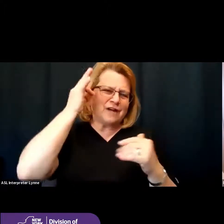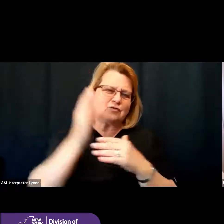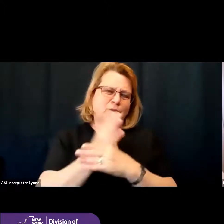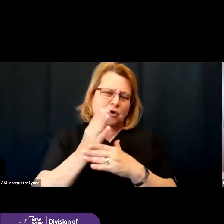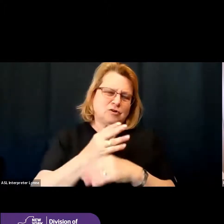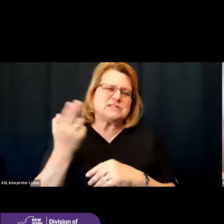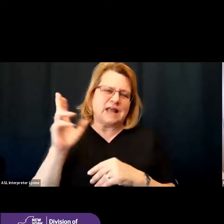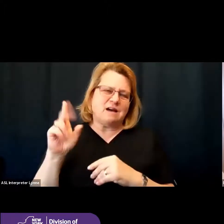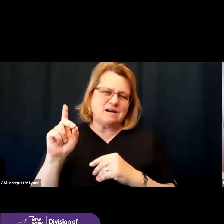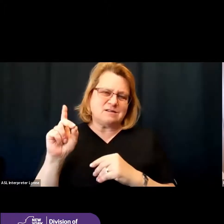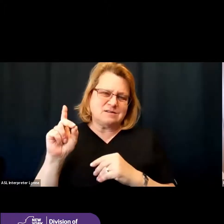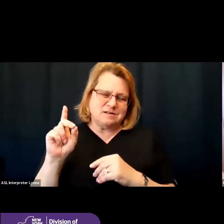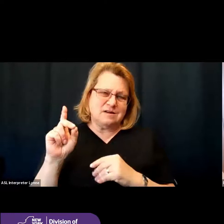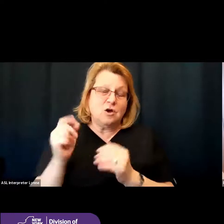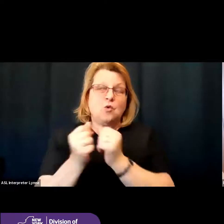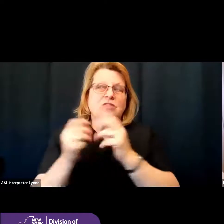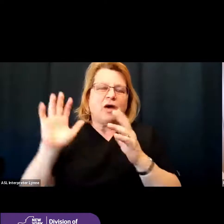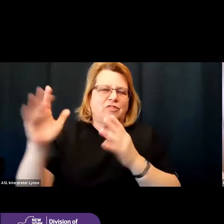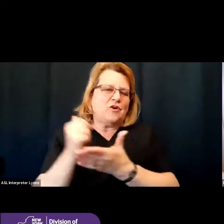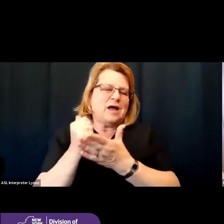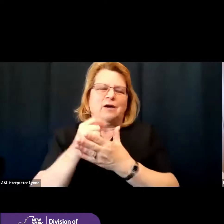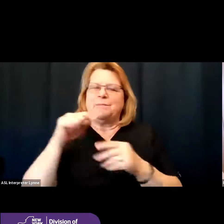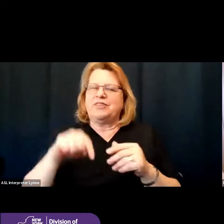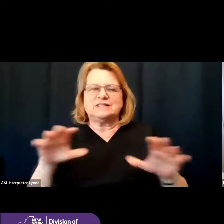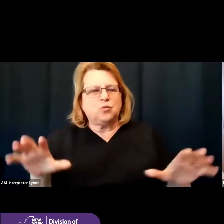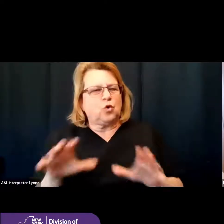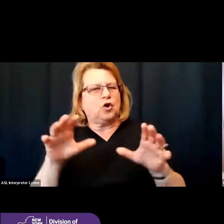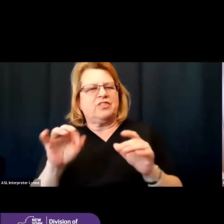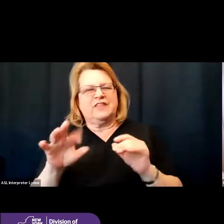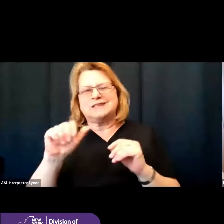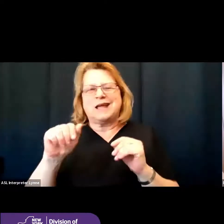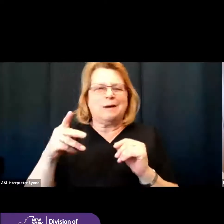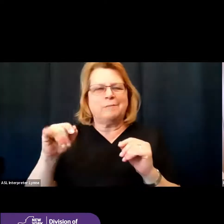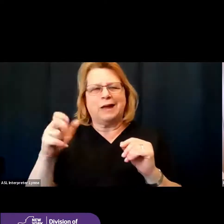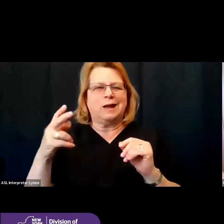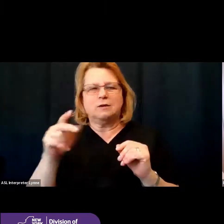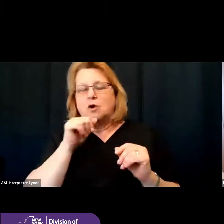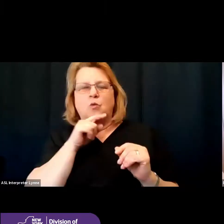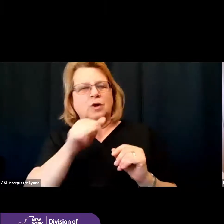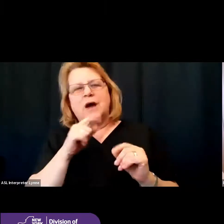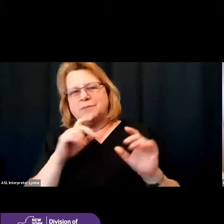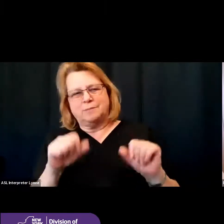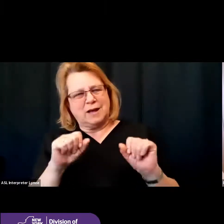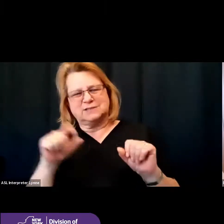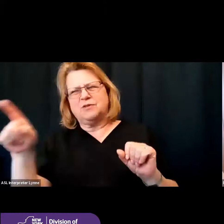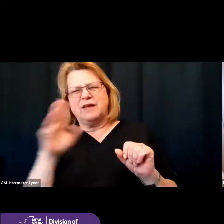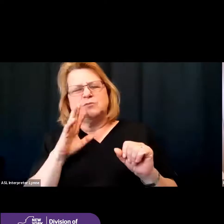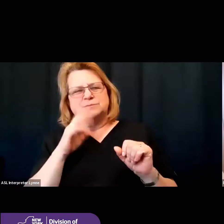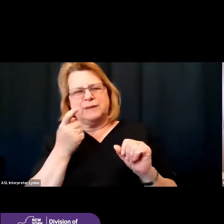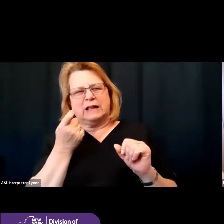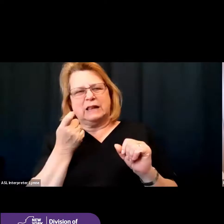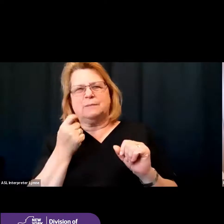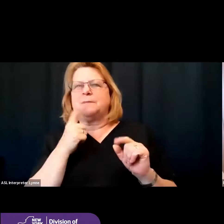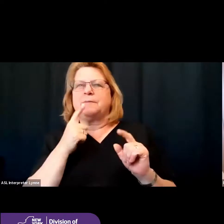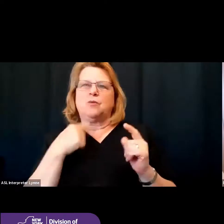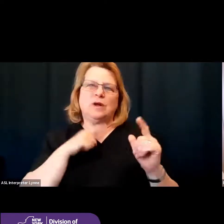HUD. Without their help, this campaign wouldn't have been possible. So we know that they'll be speaking in a little bit, but we just definitely